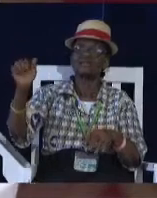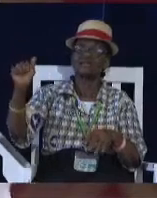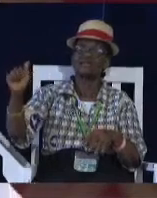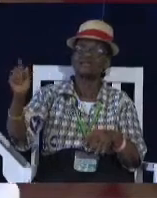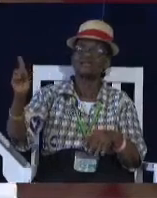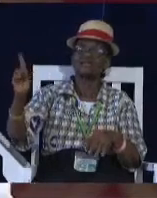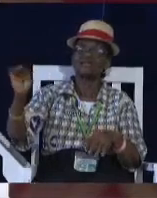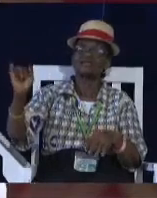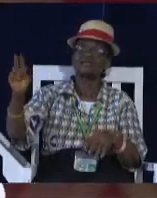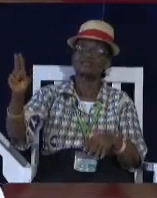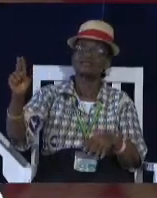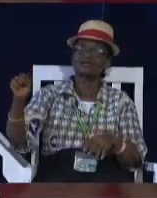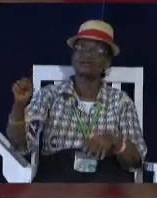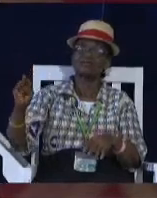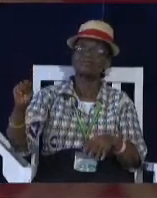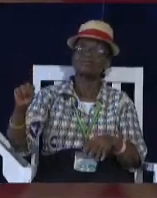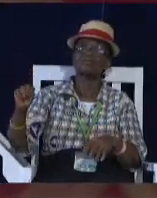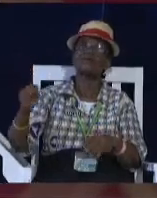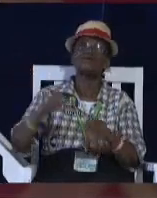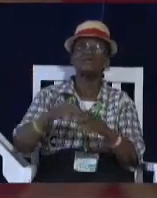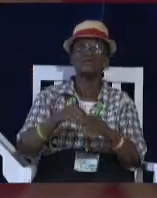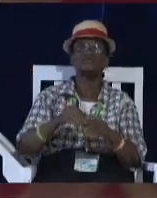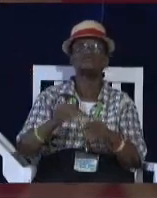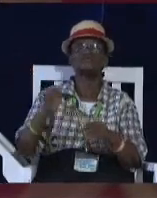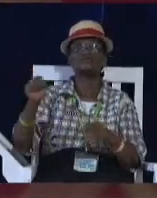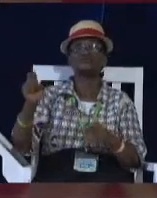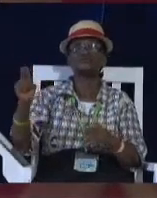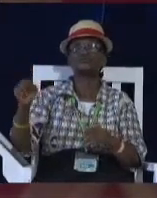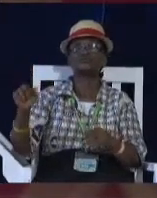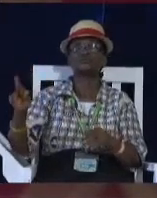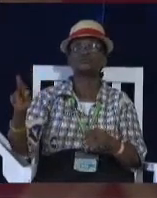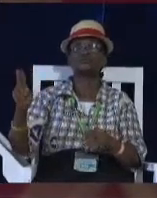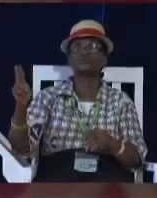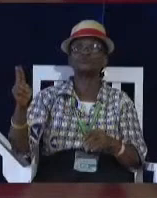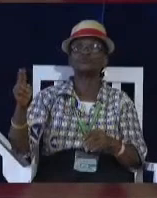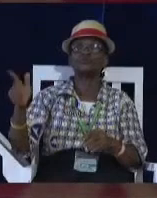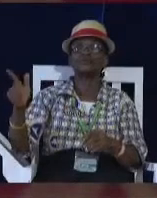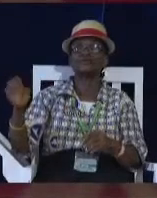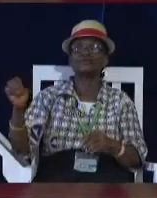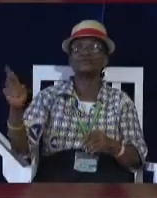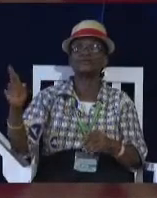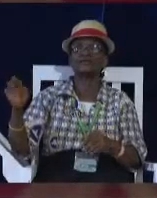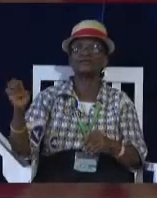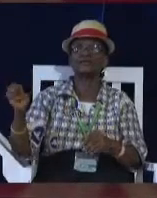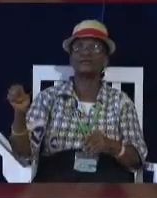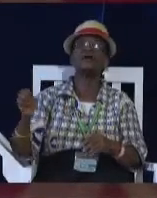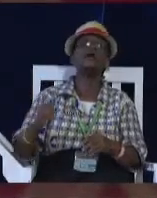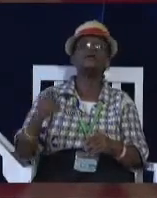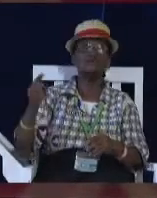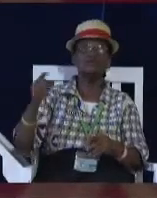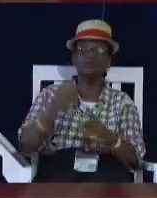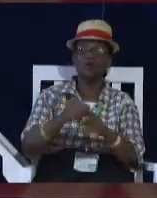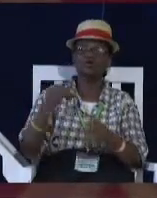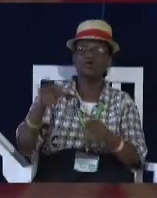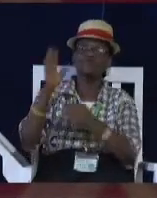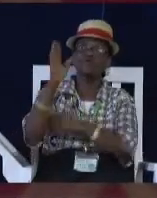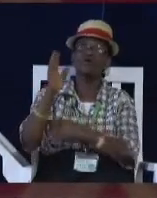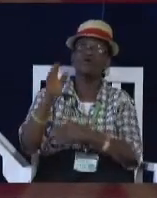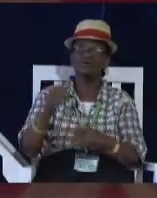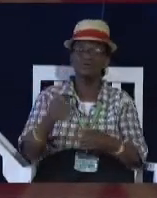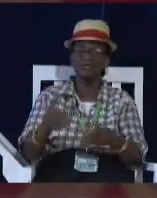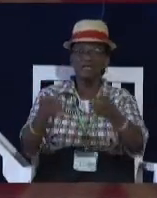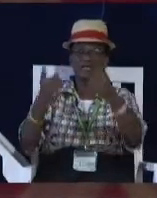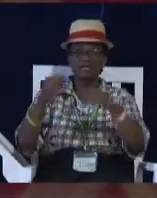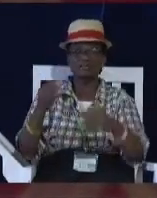The word of God just came and said there was a man who had only one